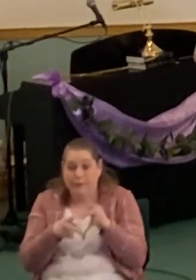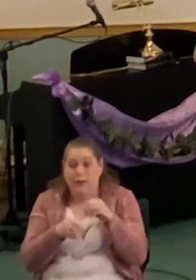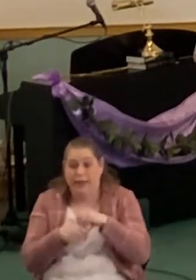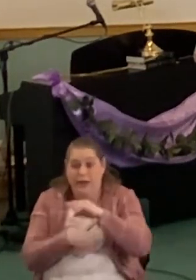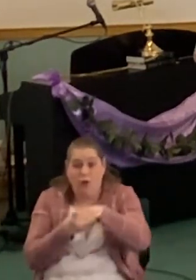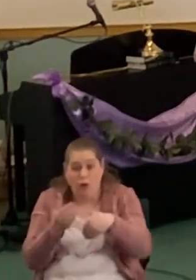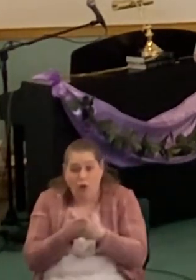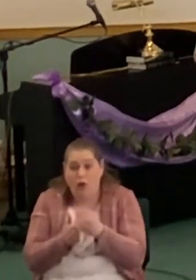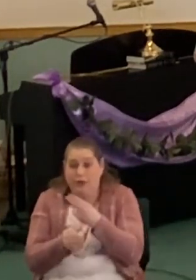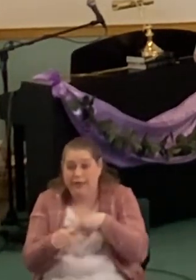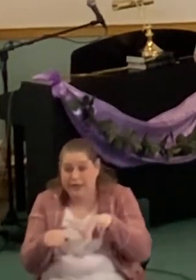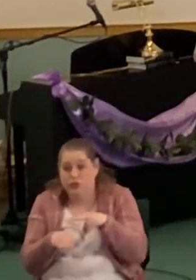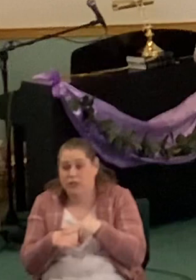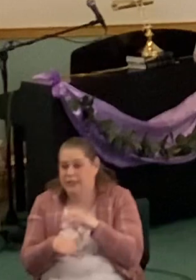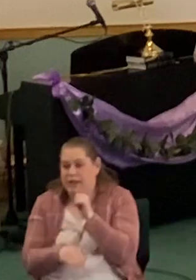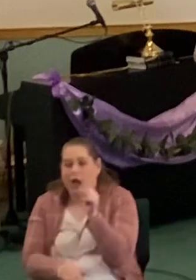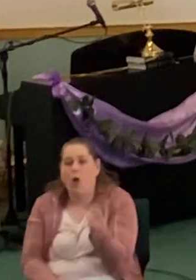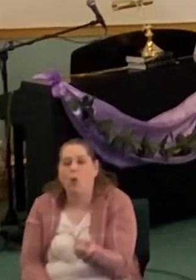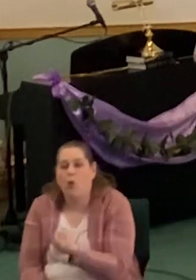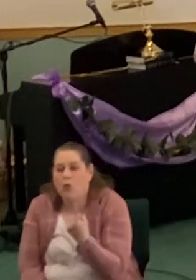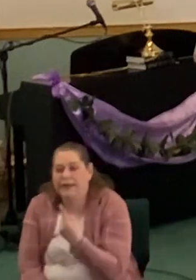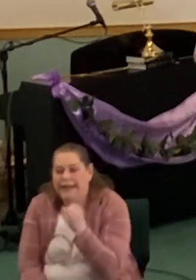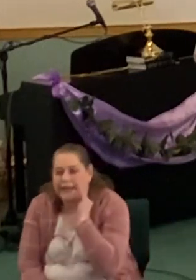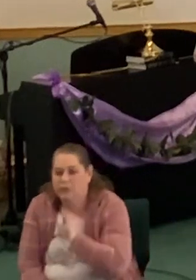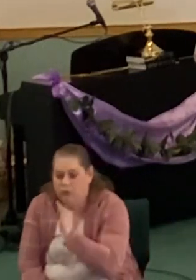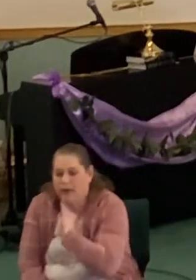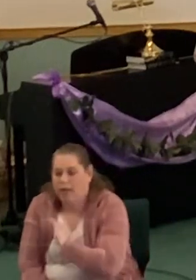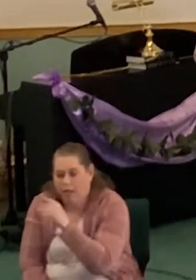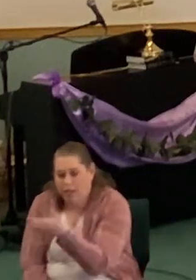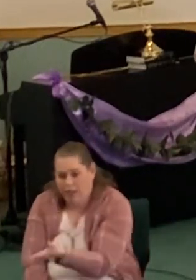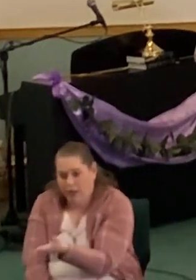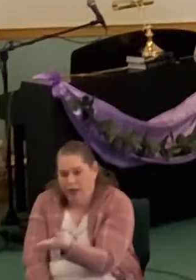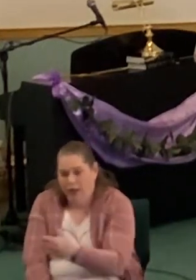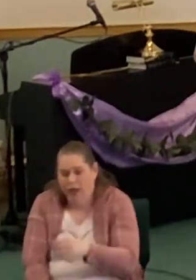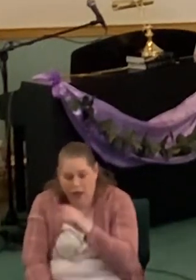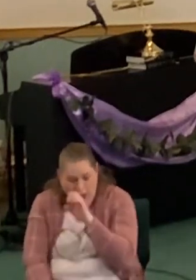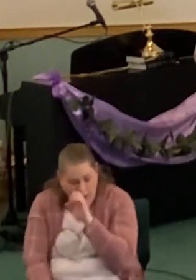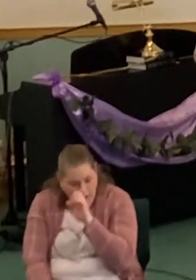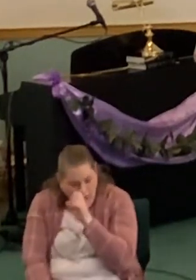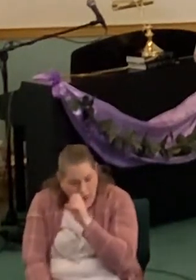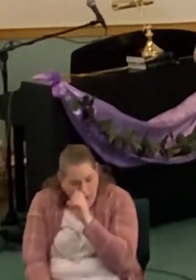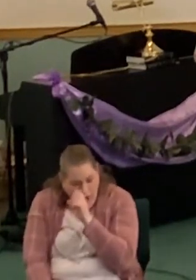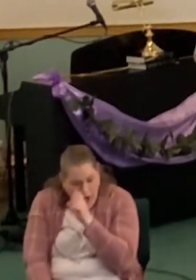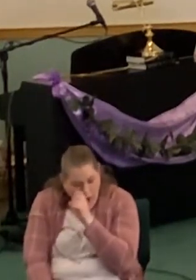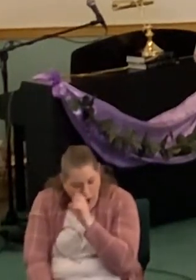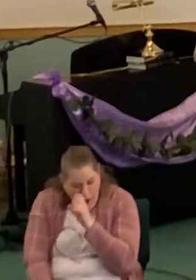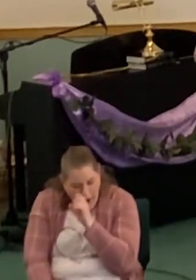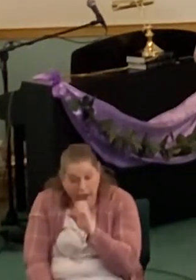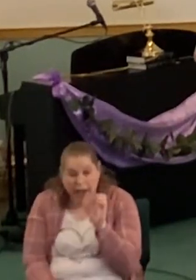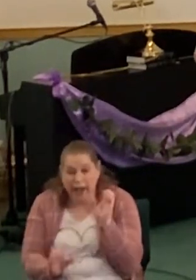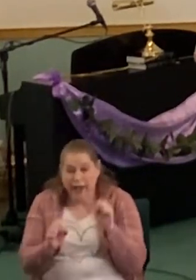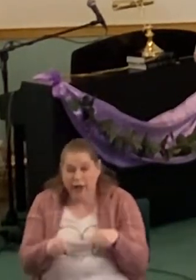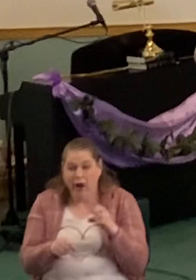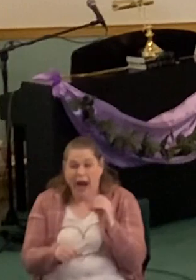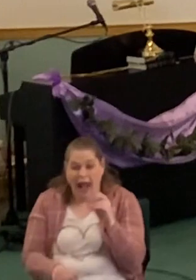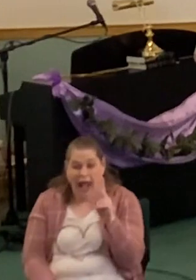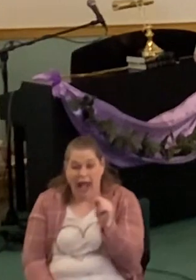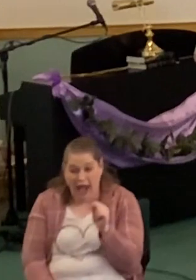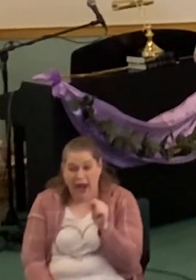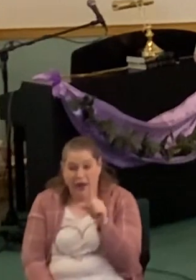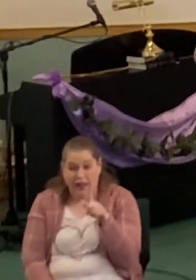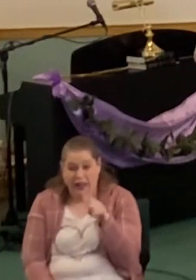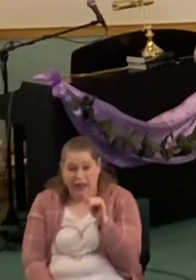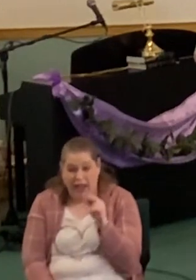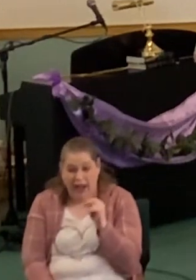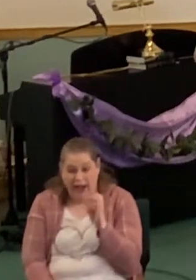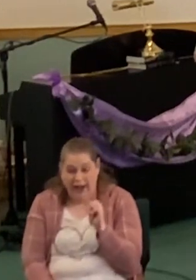not just to Israel. See, as you read the book of Acts, you can outline it in different ways. You can outline it based on geography. The first